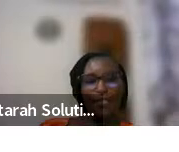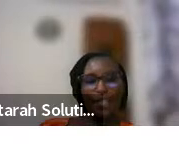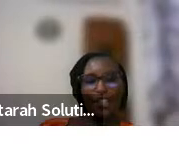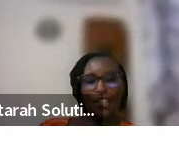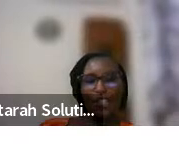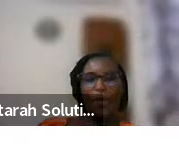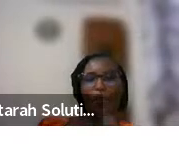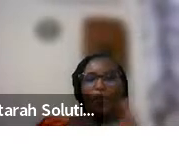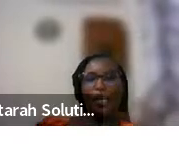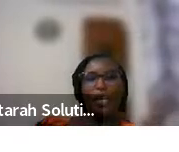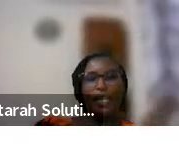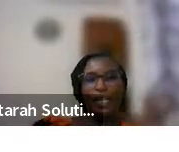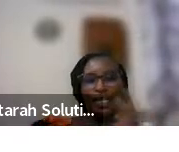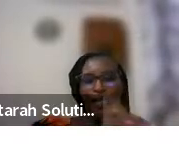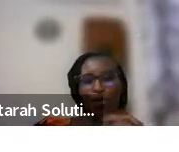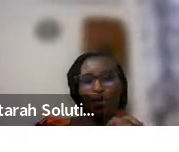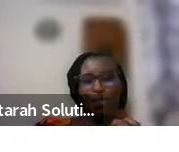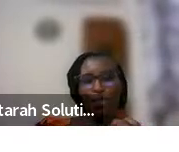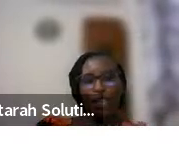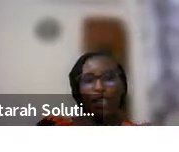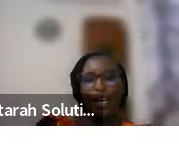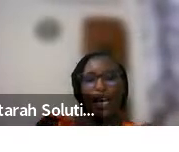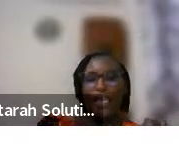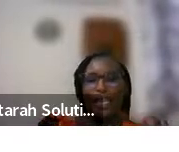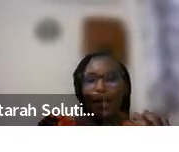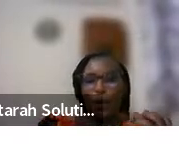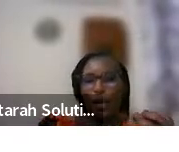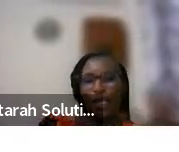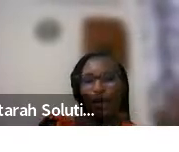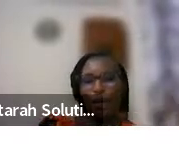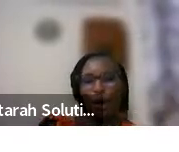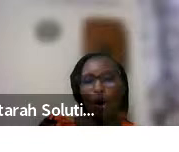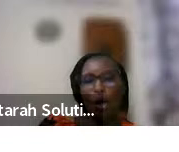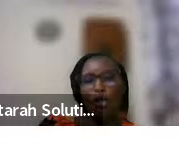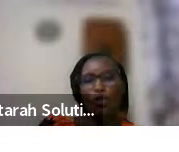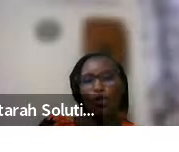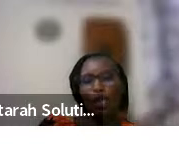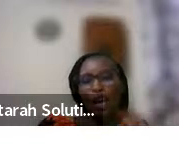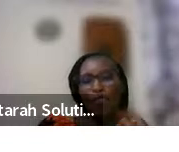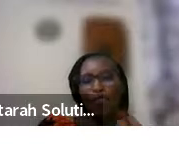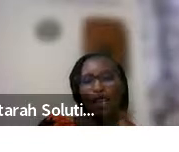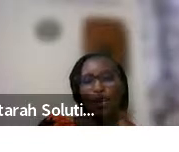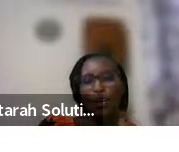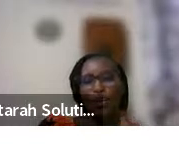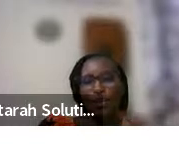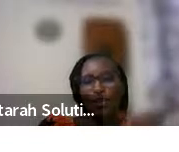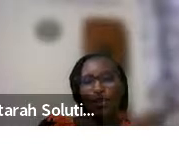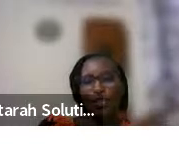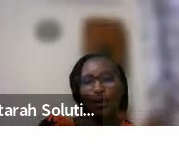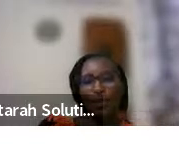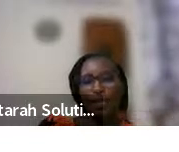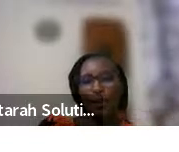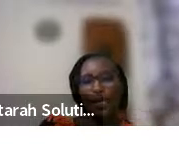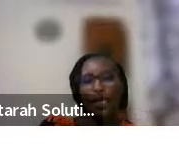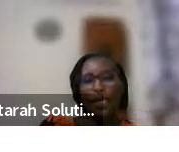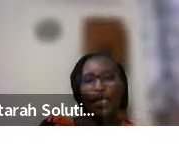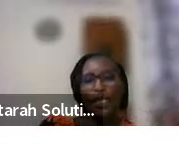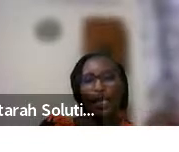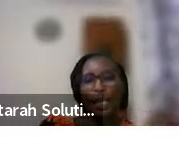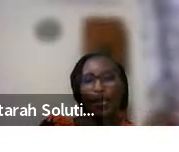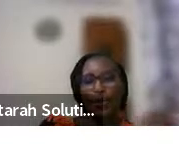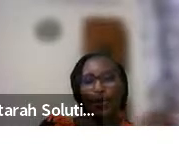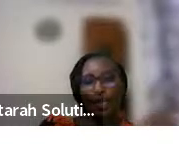take advantage and get in touch with Richard. And then welcome all to the Africa Human Resource Summit happening